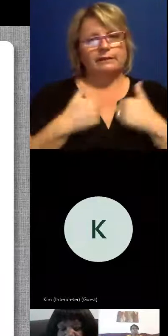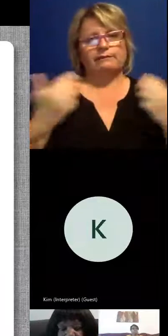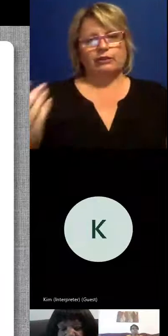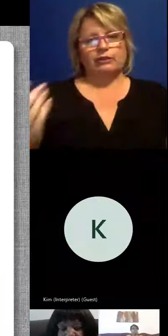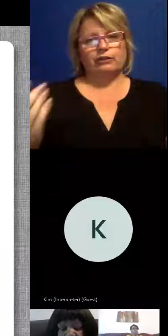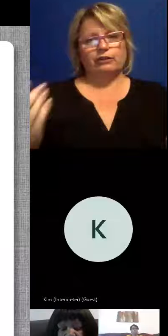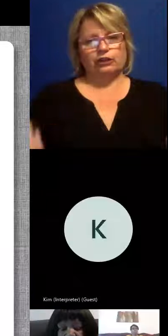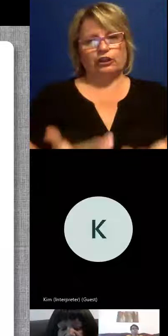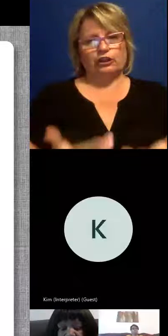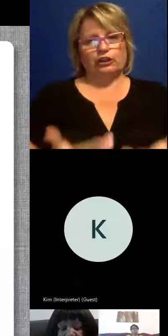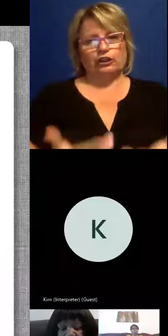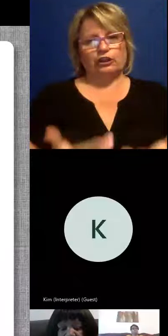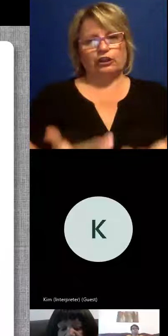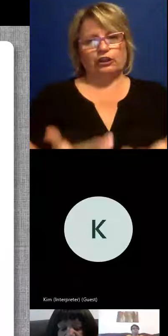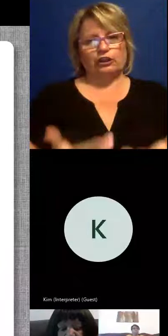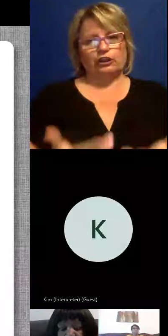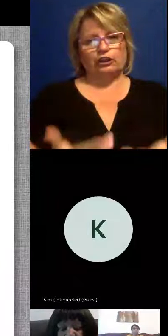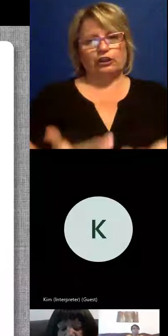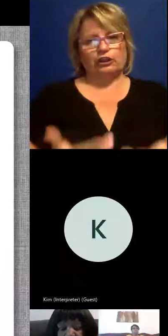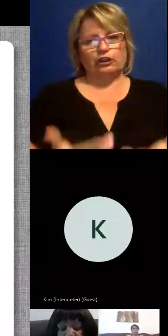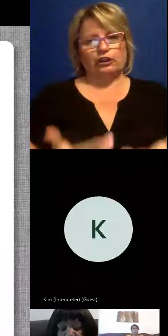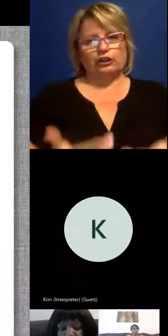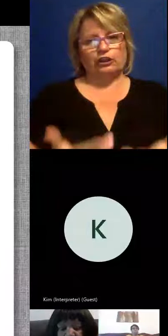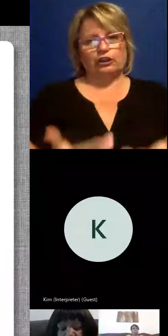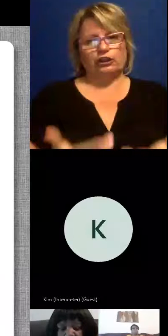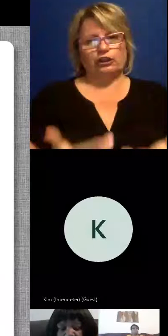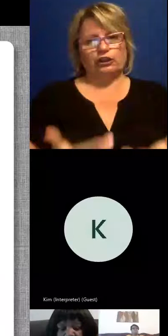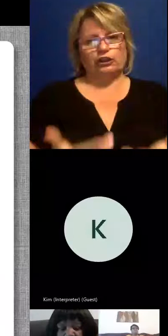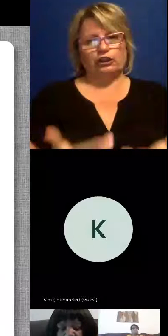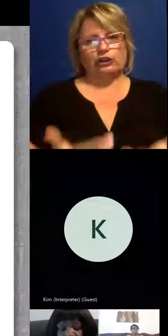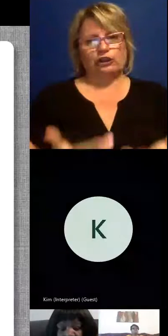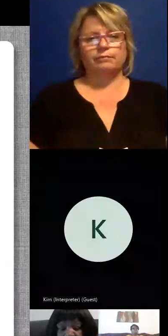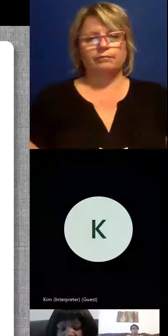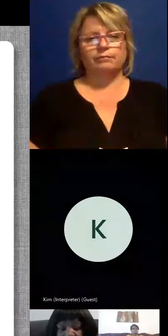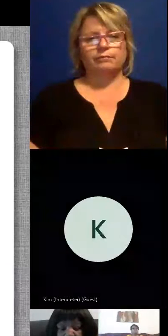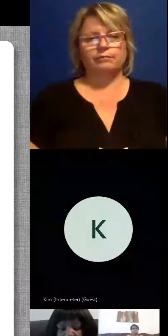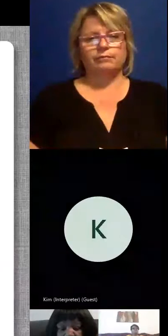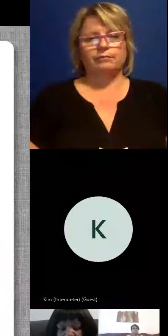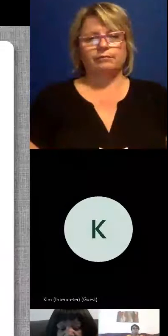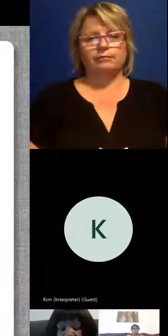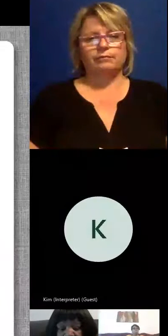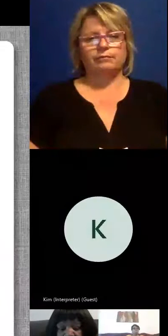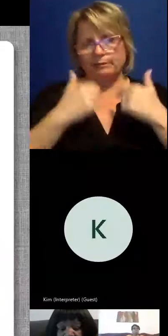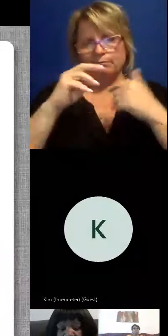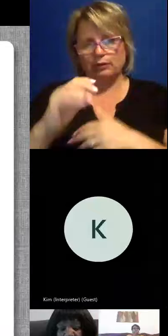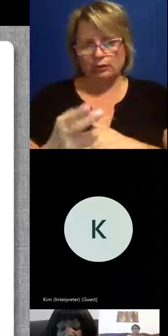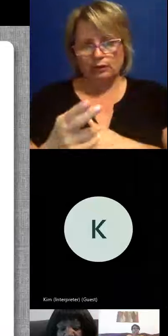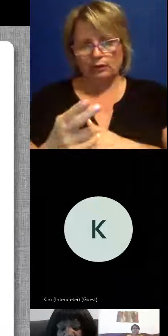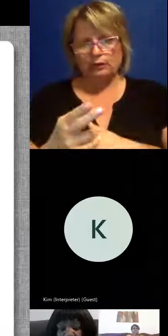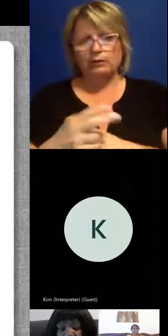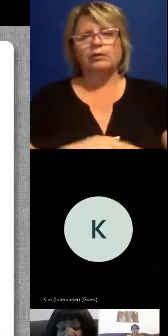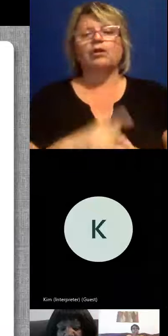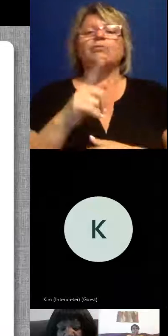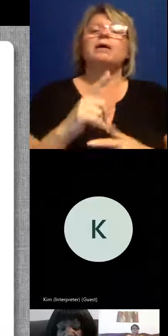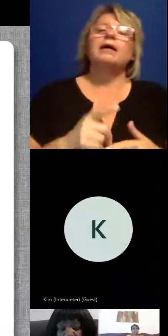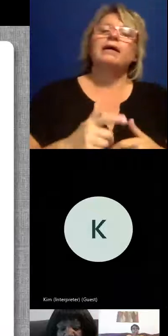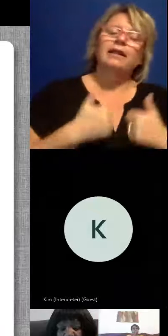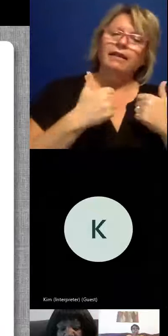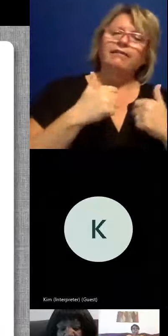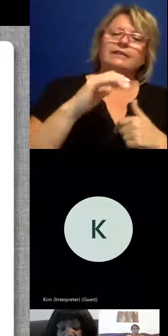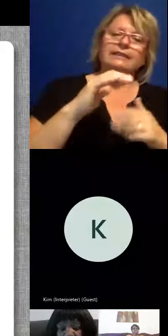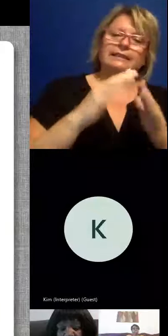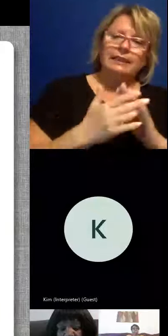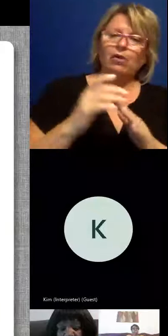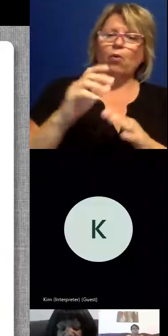Michigan resident at the time you register, be a resident of the city or township for at least